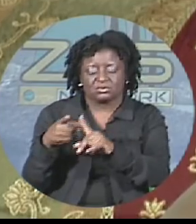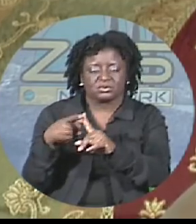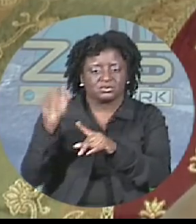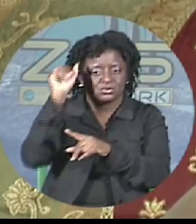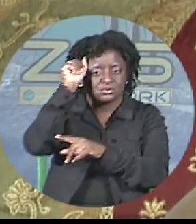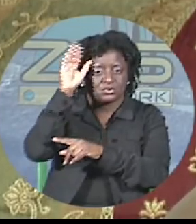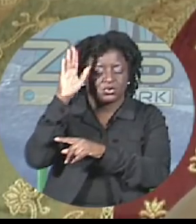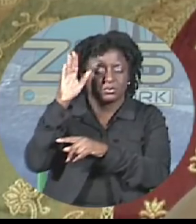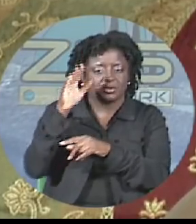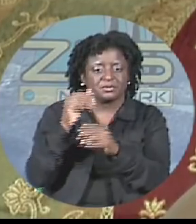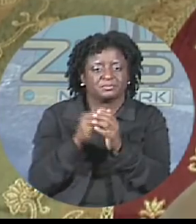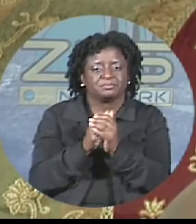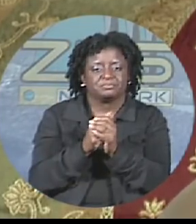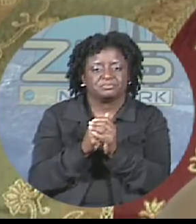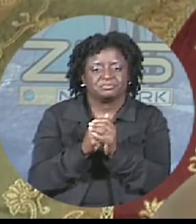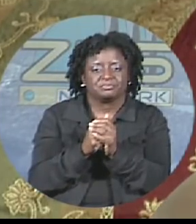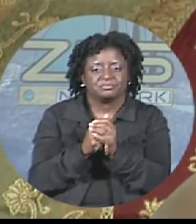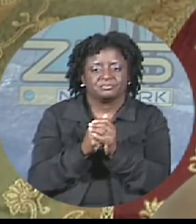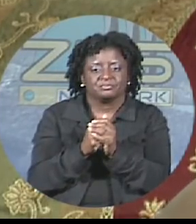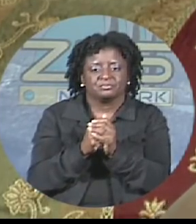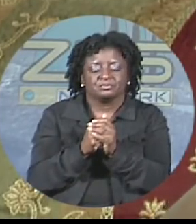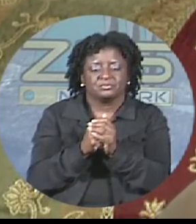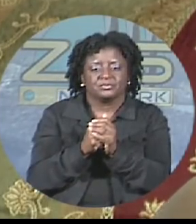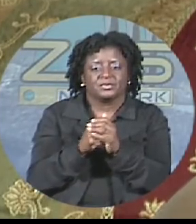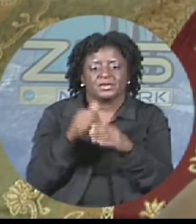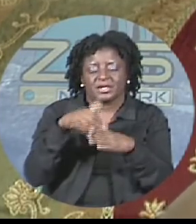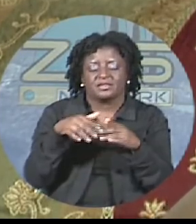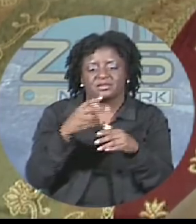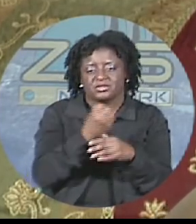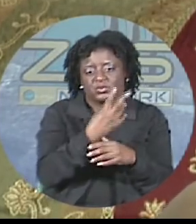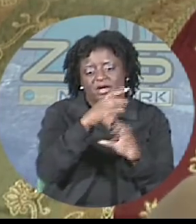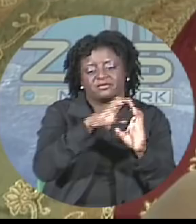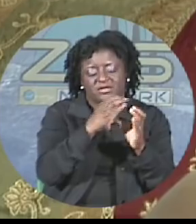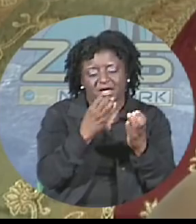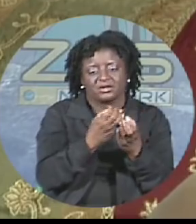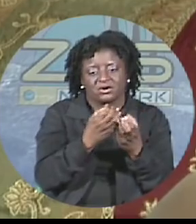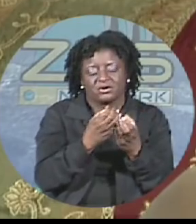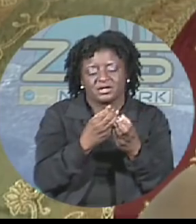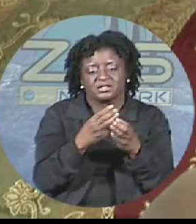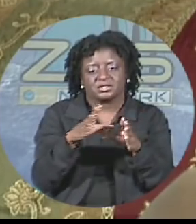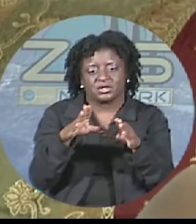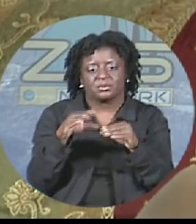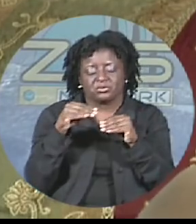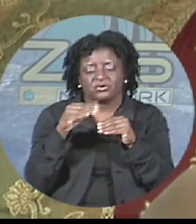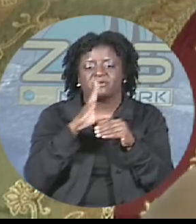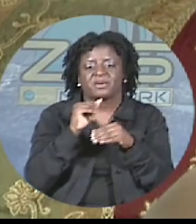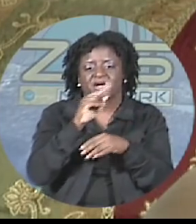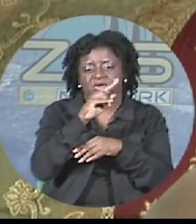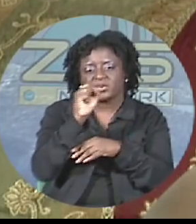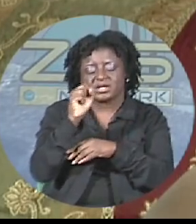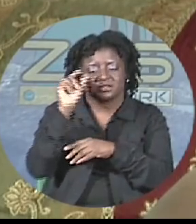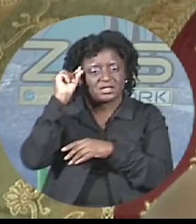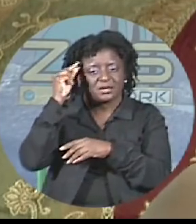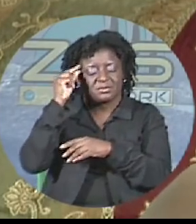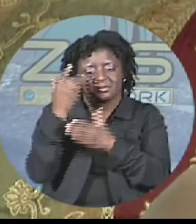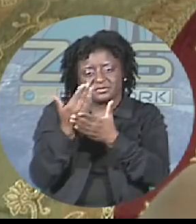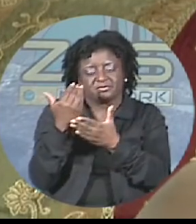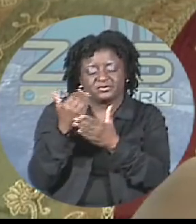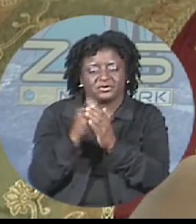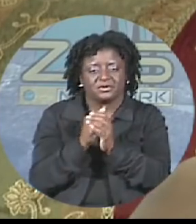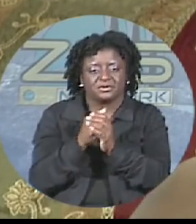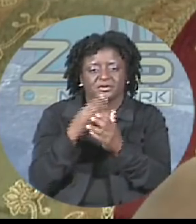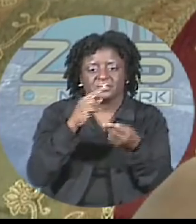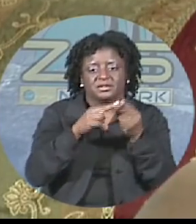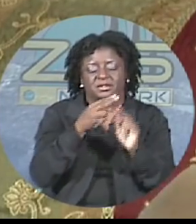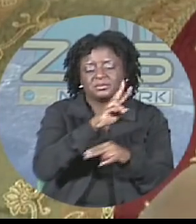12 categories approved by the U.S. government a while ago. Number two, it